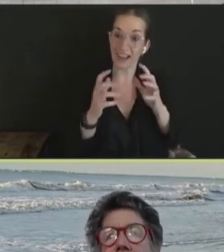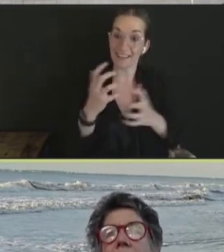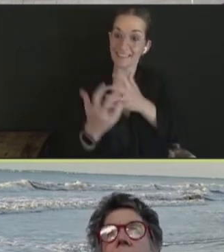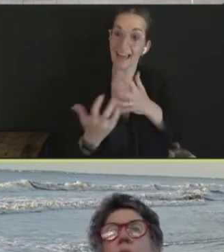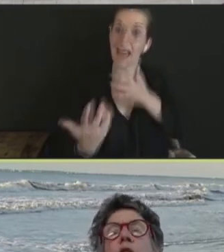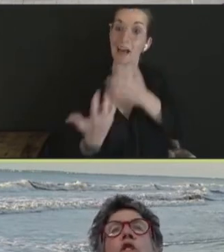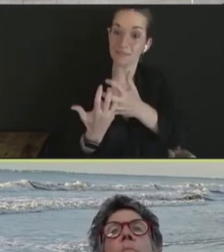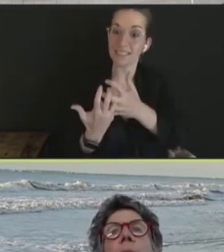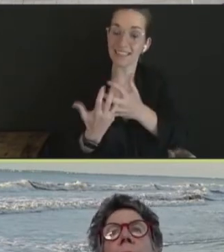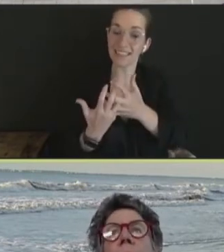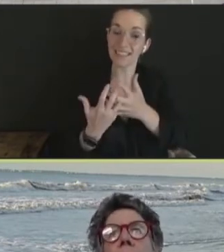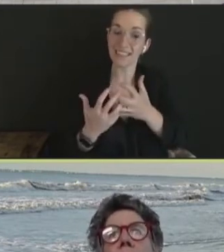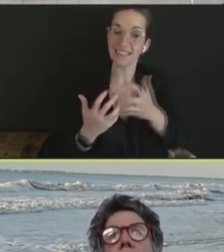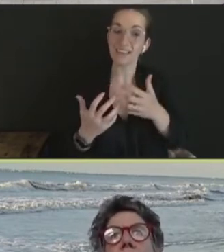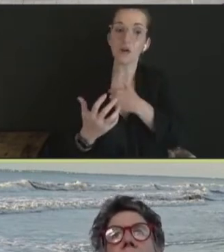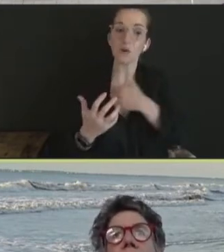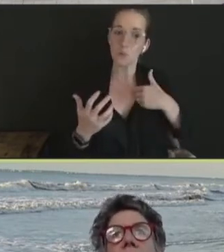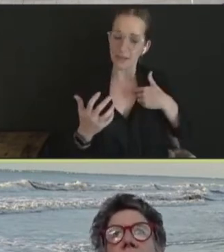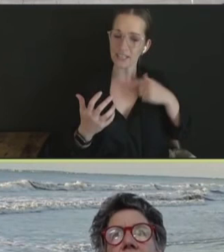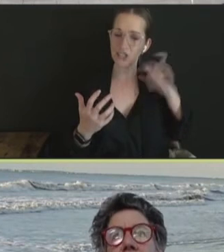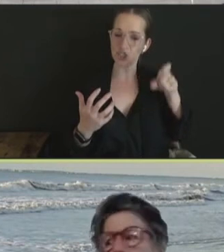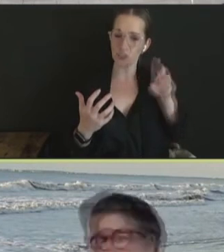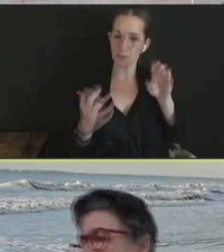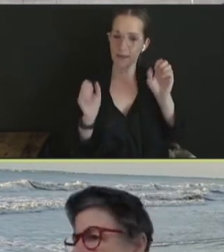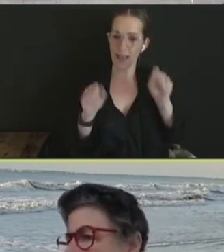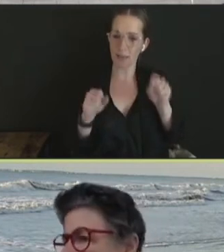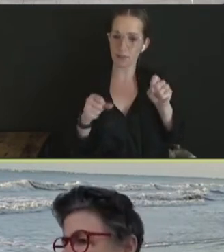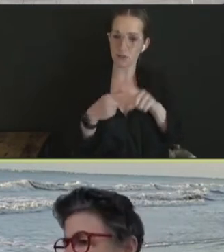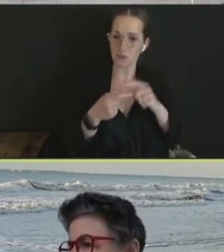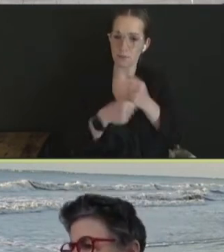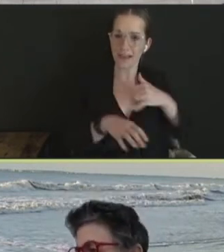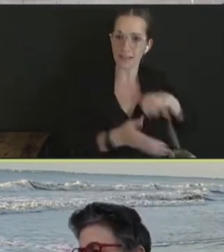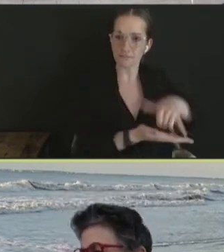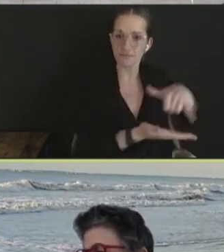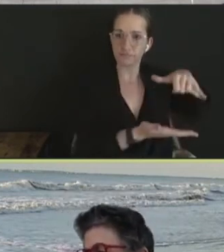ought to be able to make and have vaccines